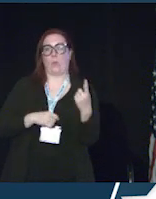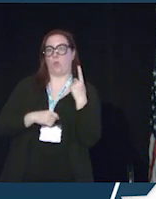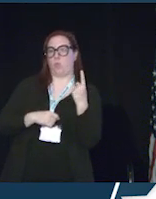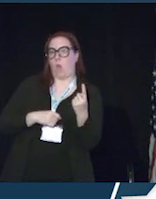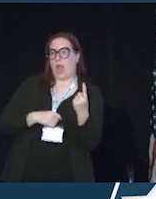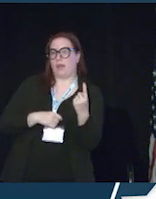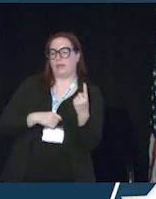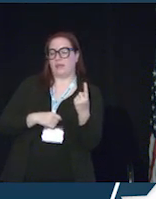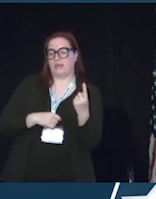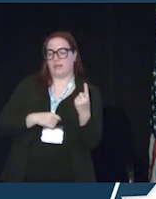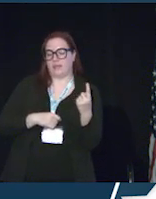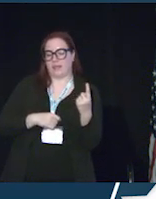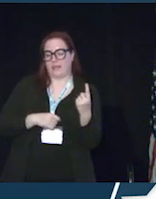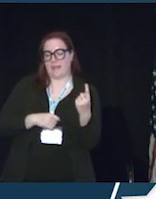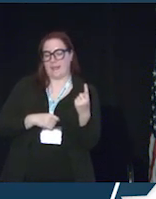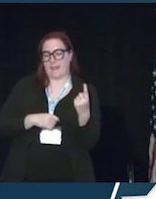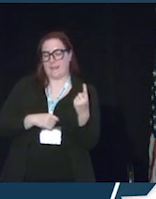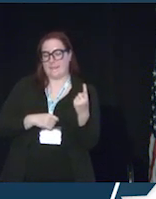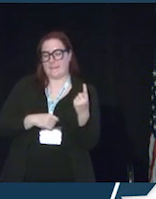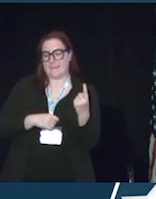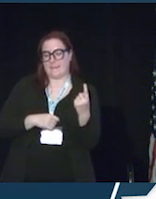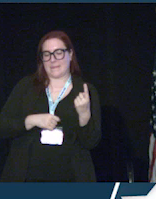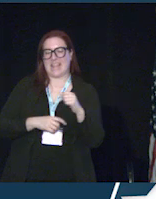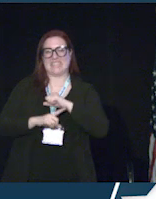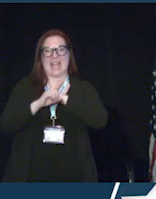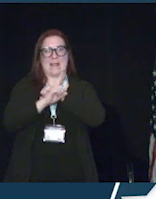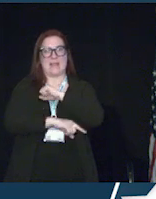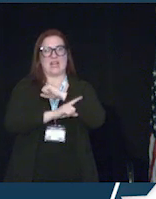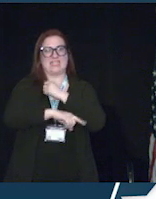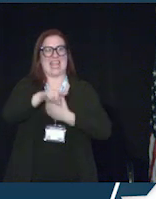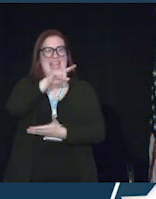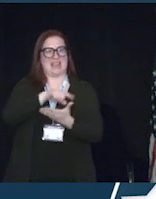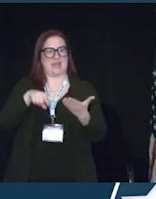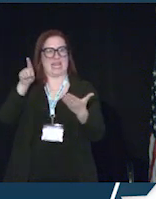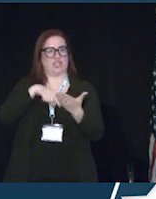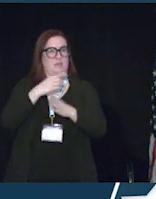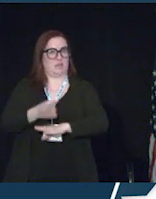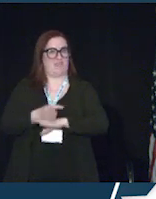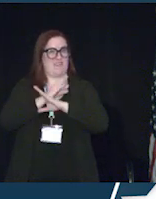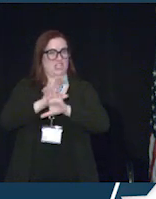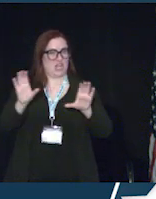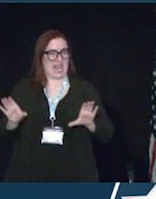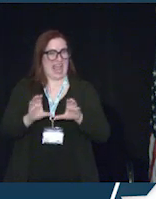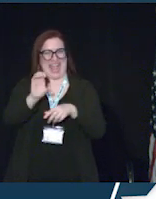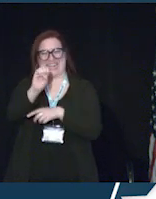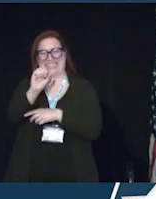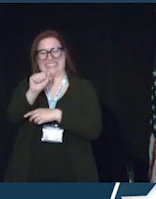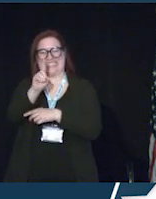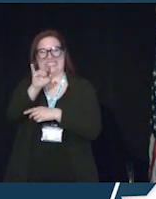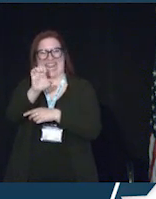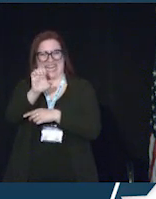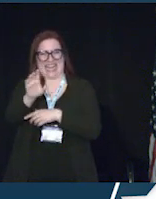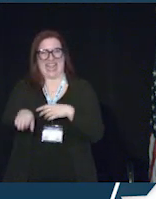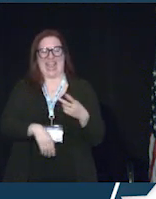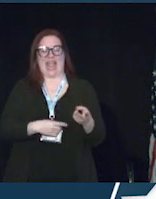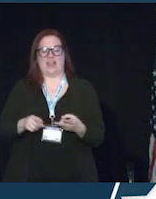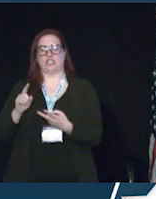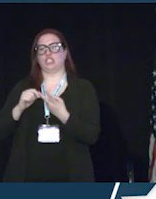the Asset Savings Penalty Elimination Prevention Act, and that encompasses if two